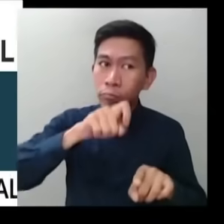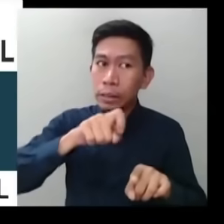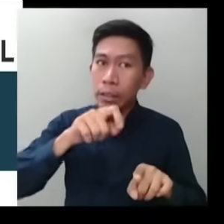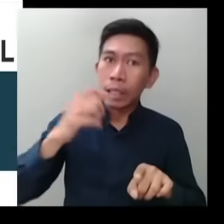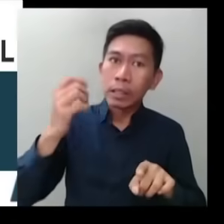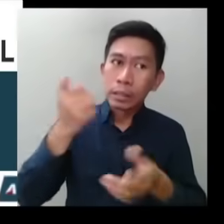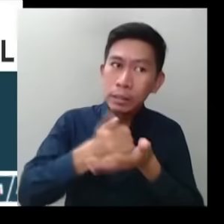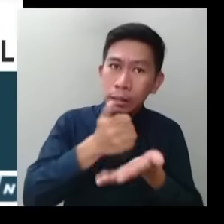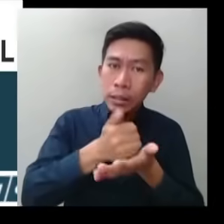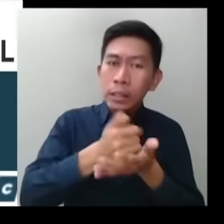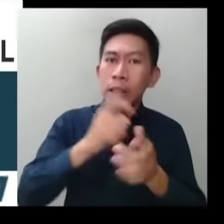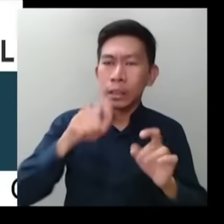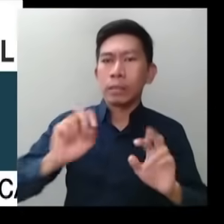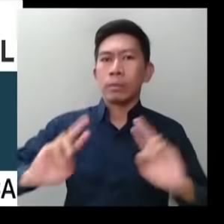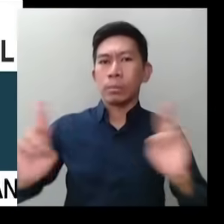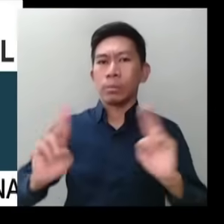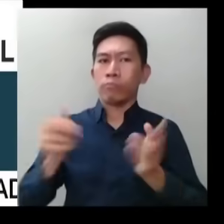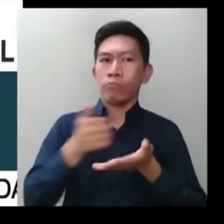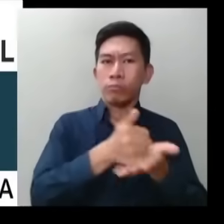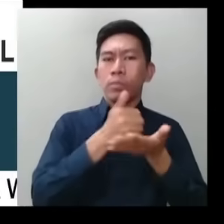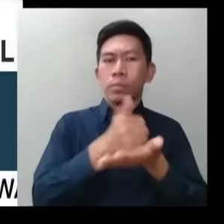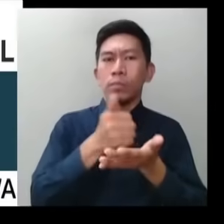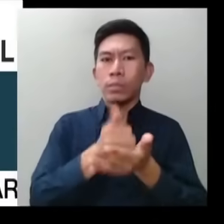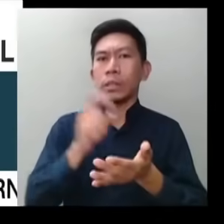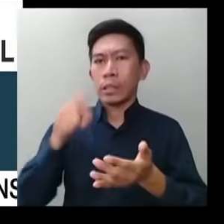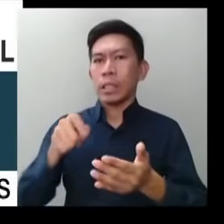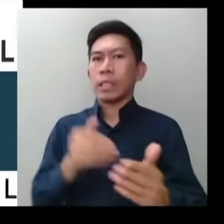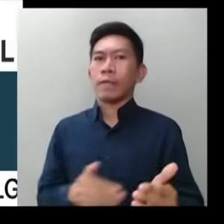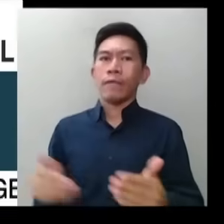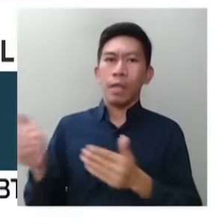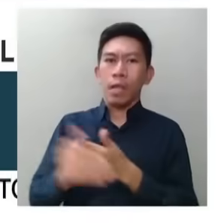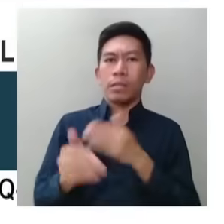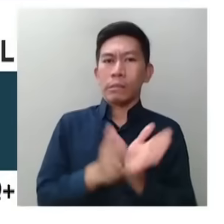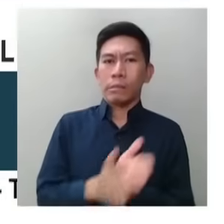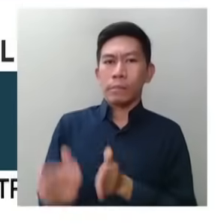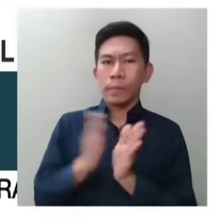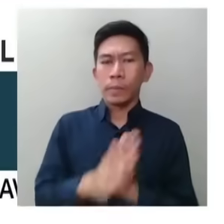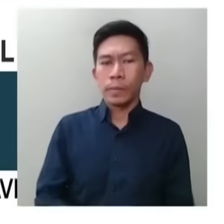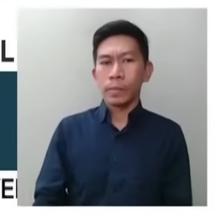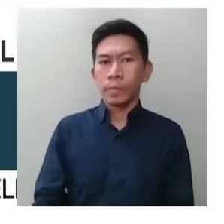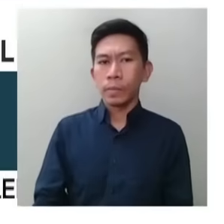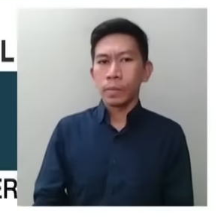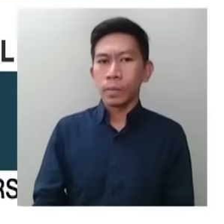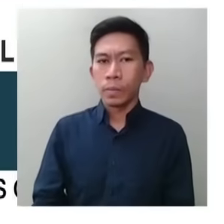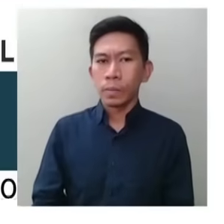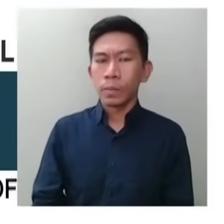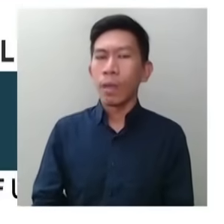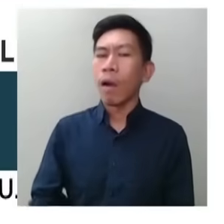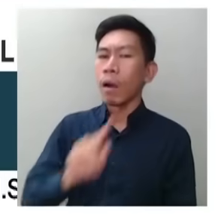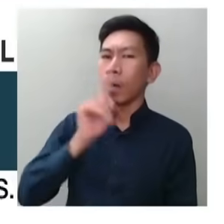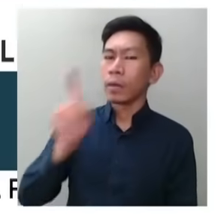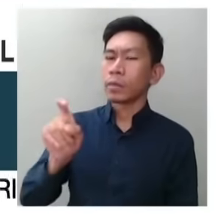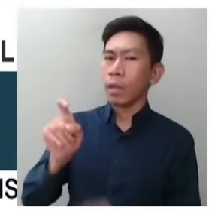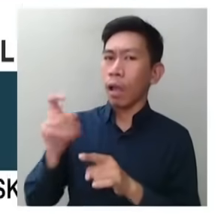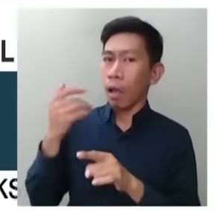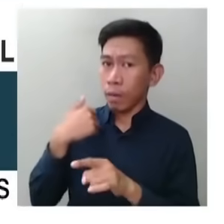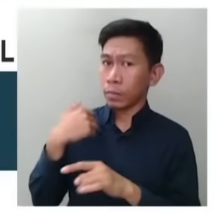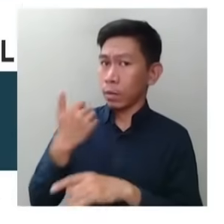resources one step ahead. Yeah, and conversely, Director Posadas, were there any areas, any